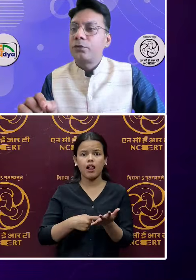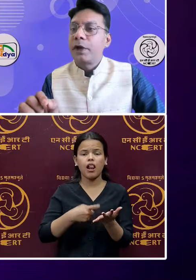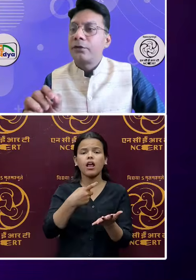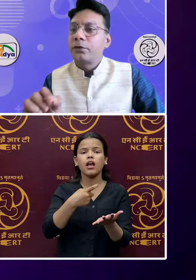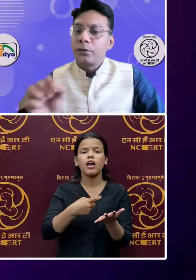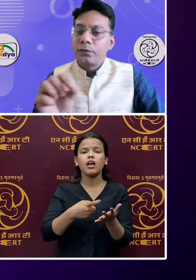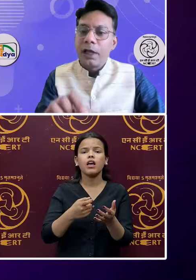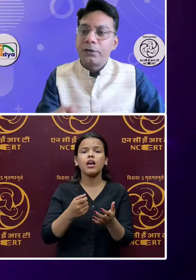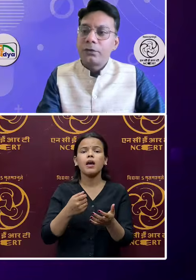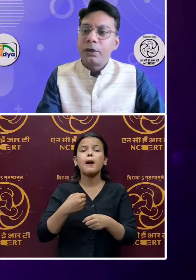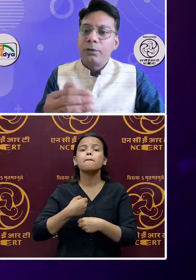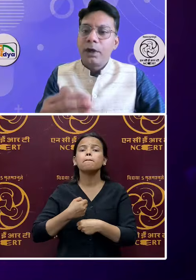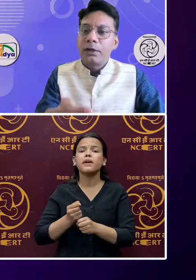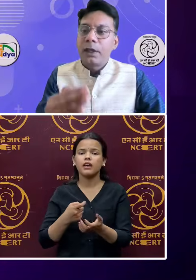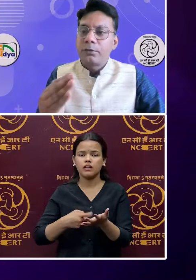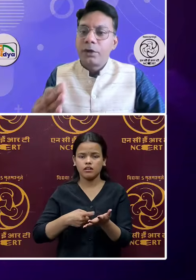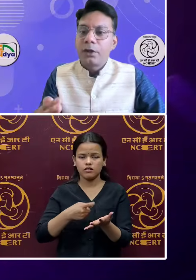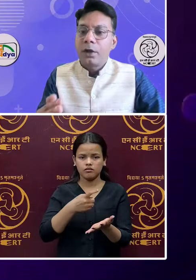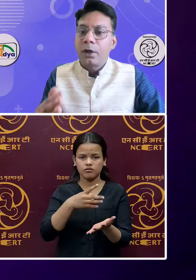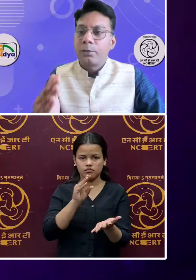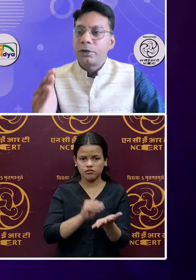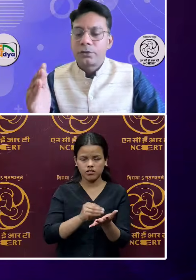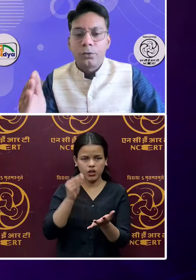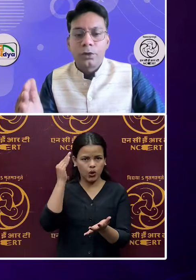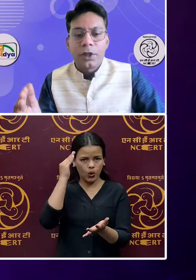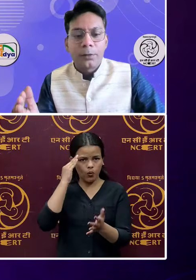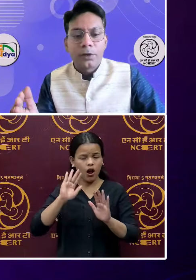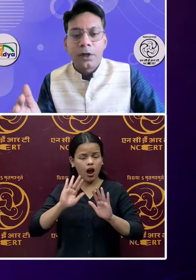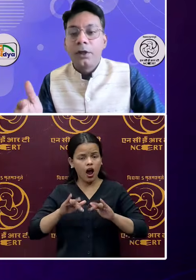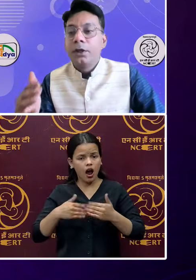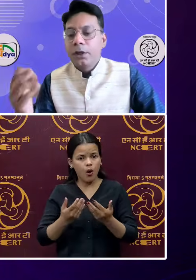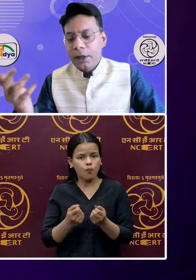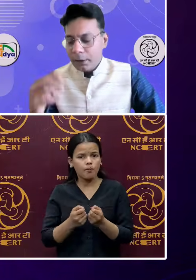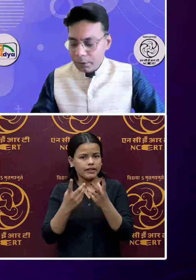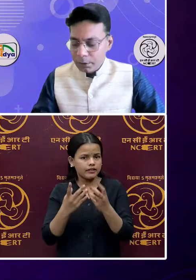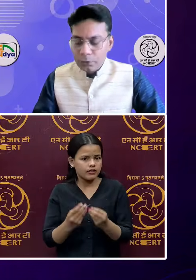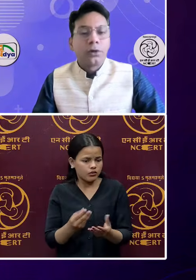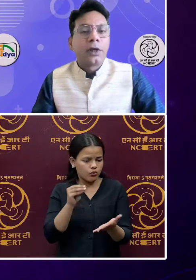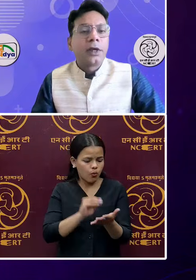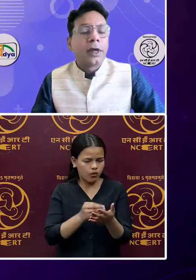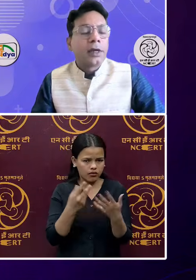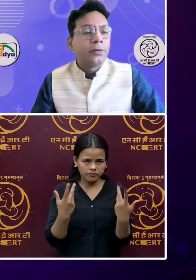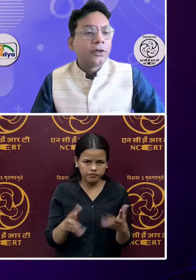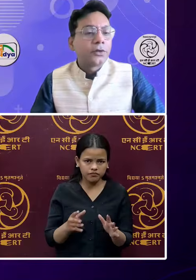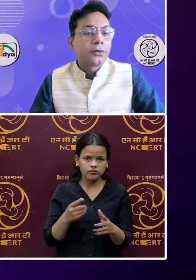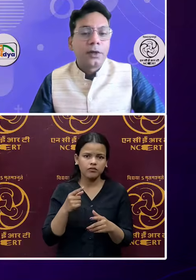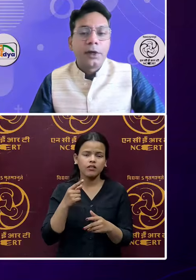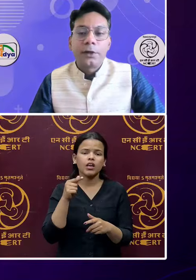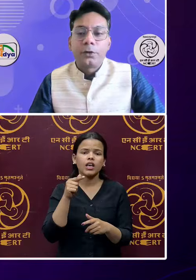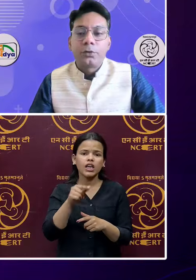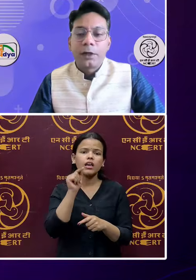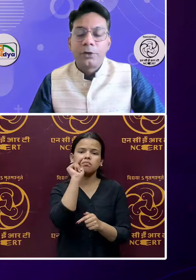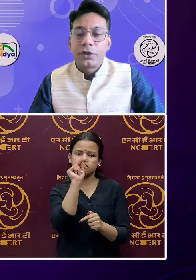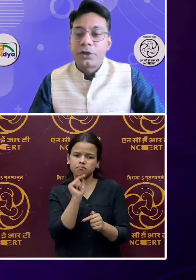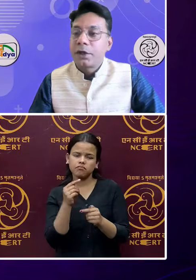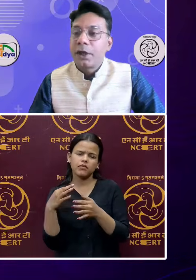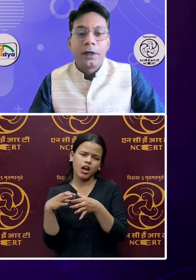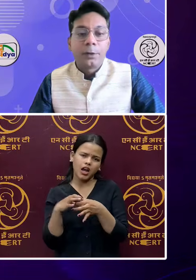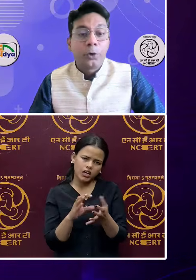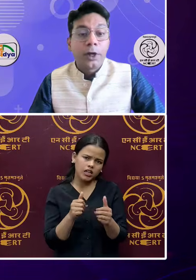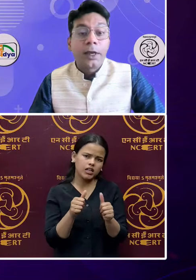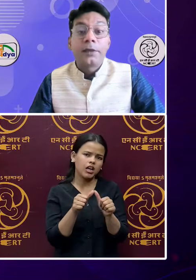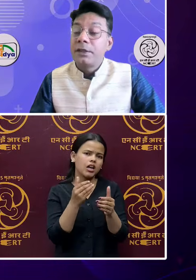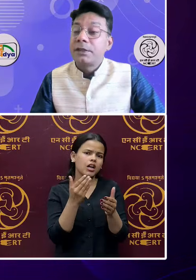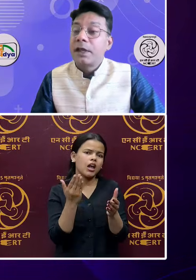mathematics students of class 3, what they have done, how much score they have done, correct? So learning and features related to administration